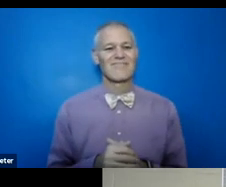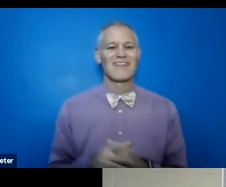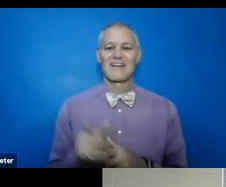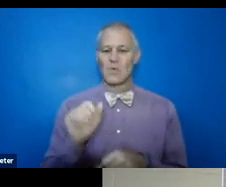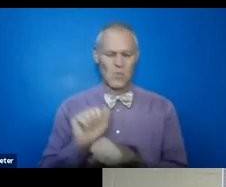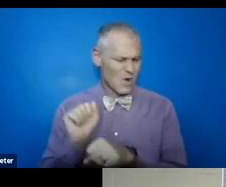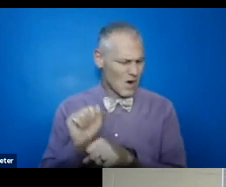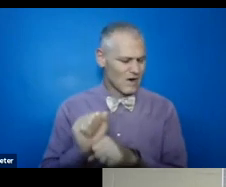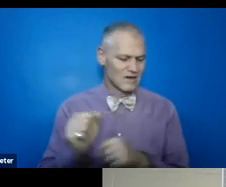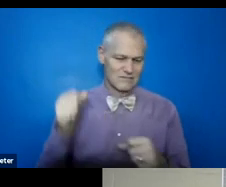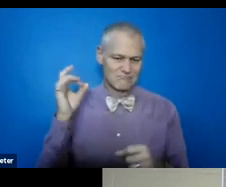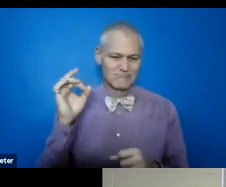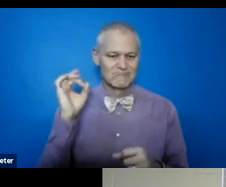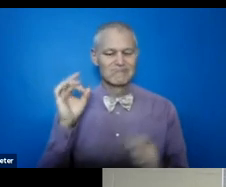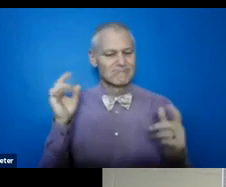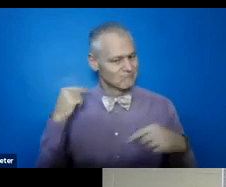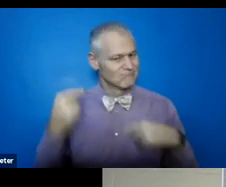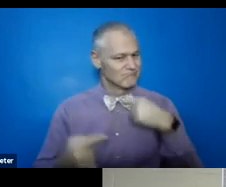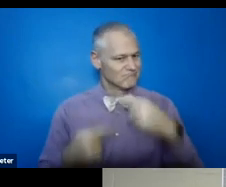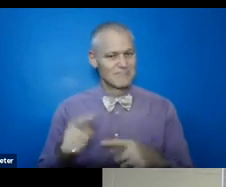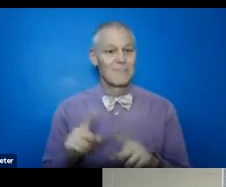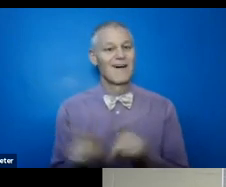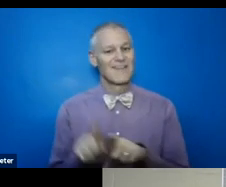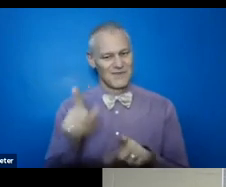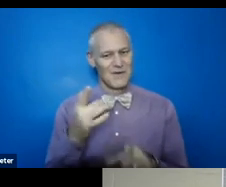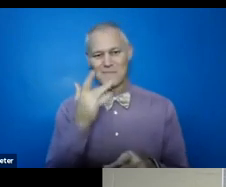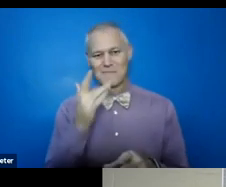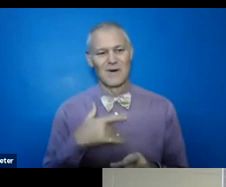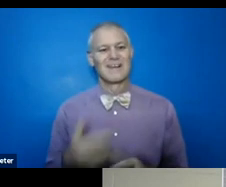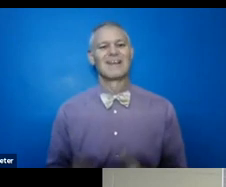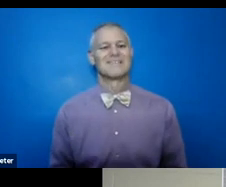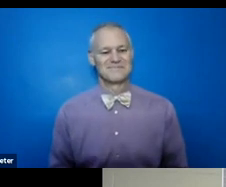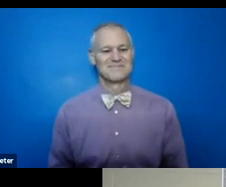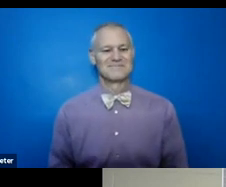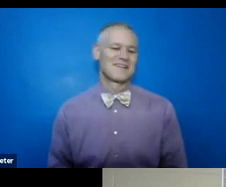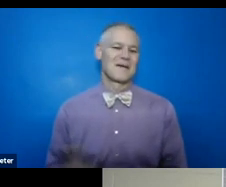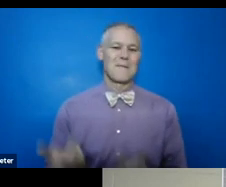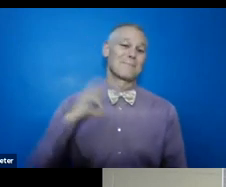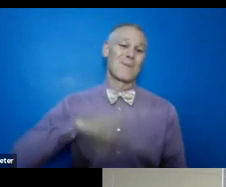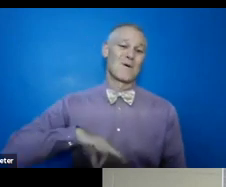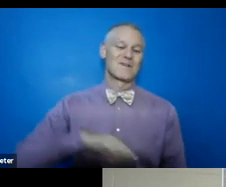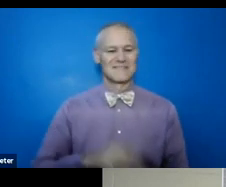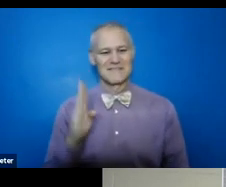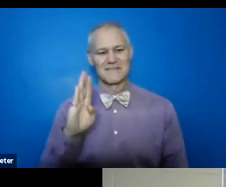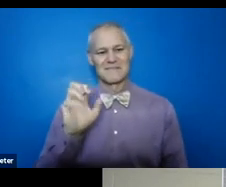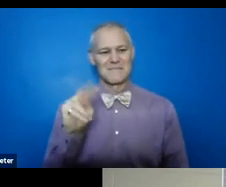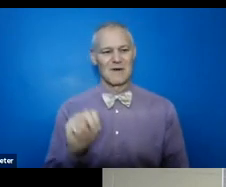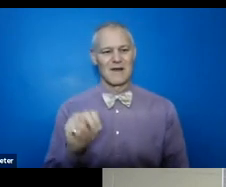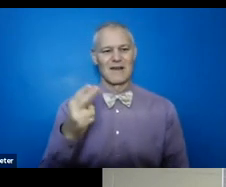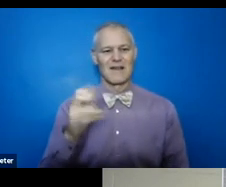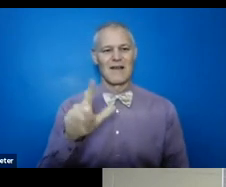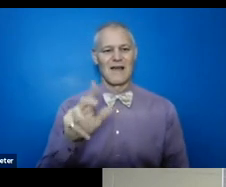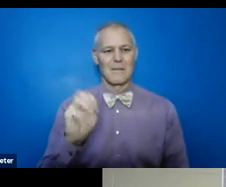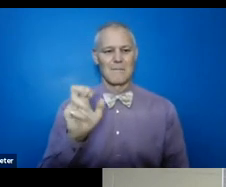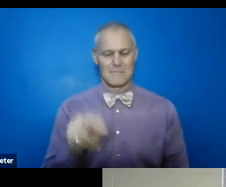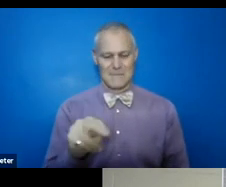work to make this webinar happen, but it's also her birthday. So that's an extra bonus. My name is Brian Heilman, and I am here today